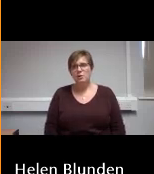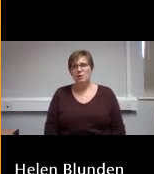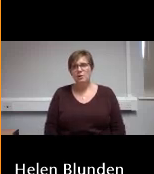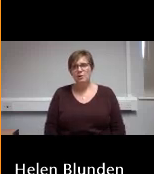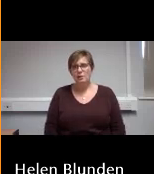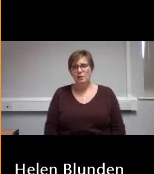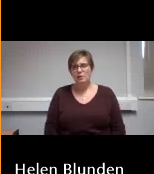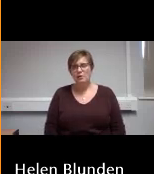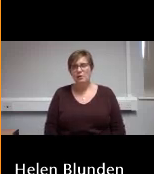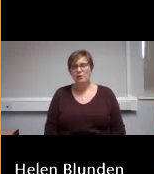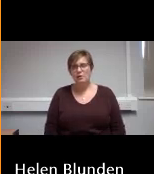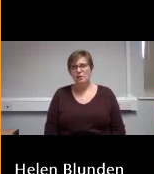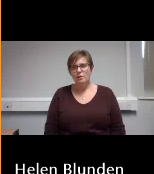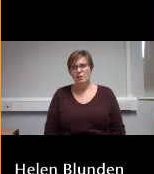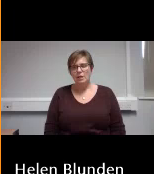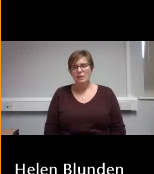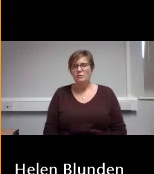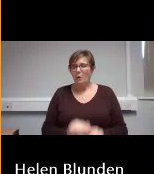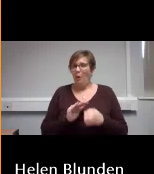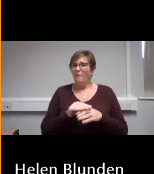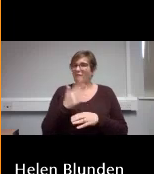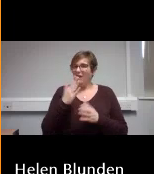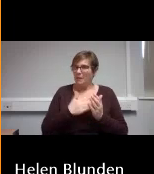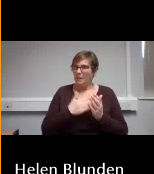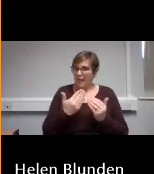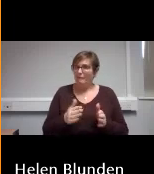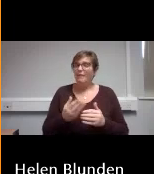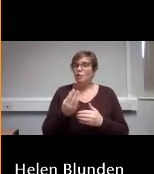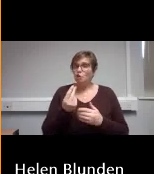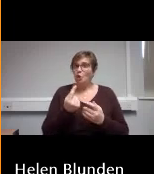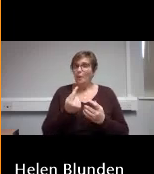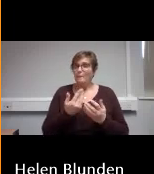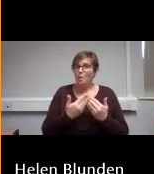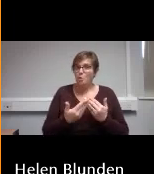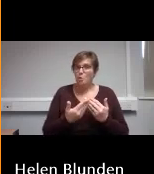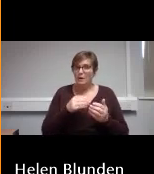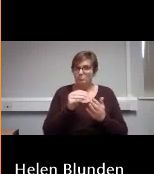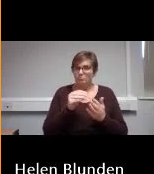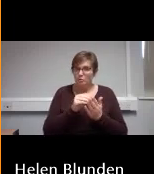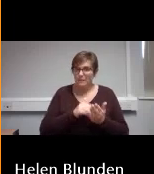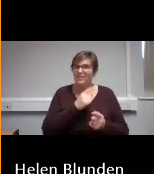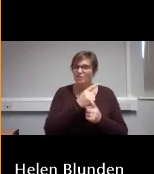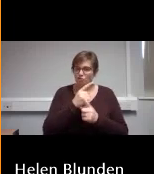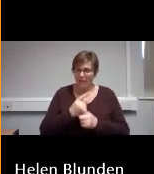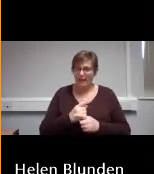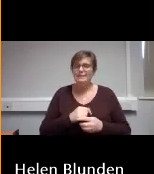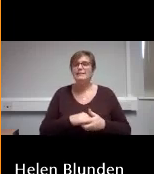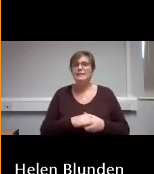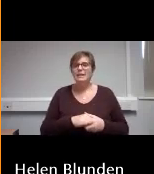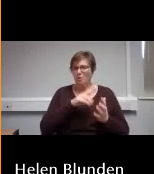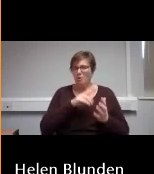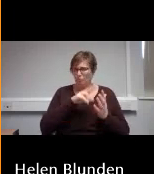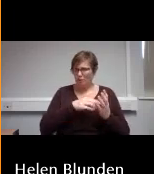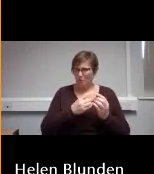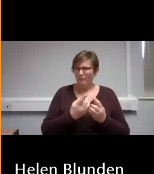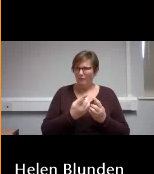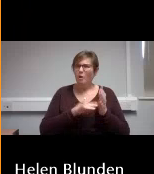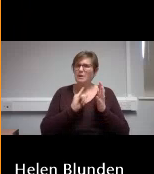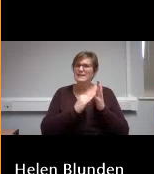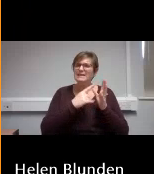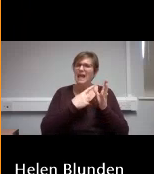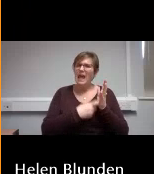aware we've got just over 5 minutes left, and there's some more stuff coming in from the chat. I'm reading some stuff from Sarah at